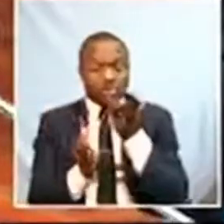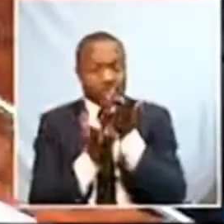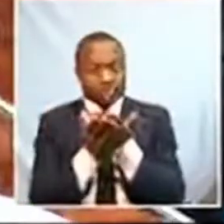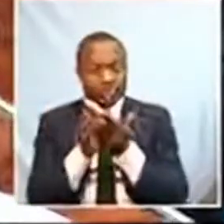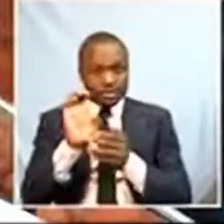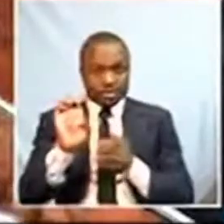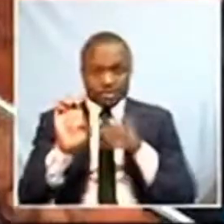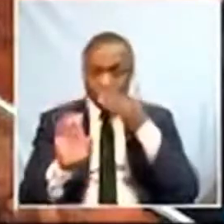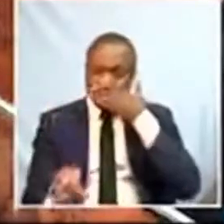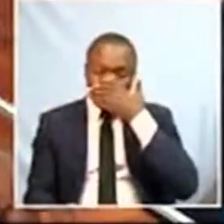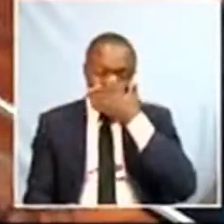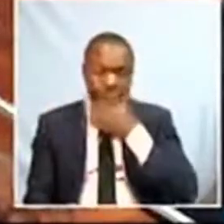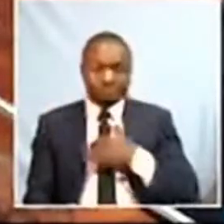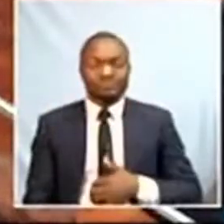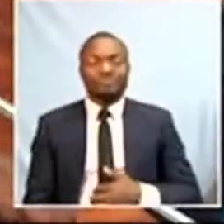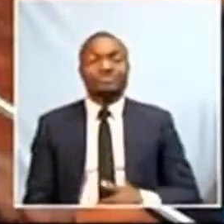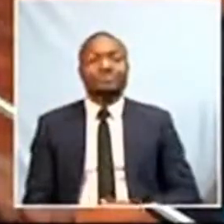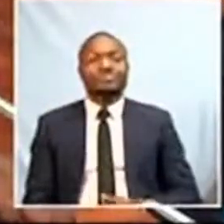E.